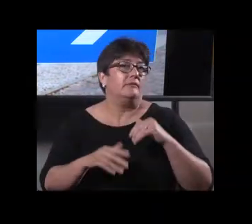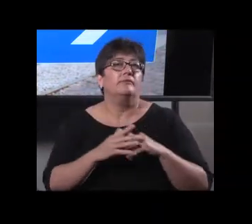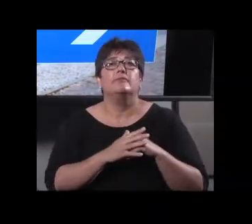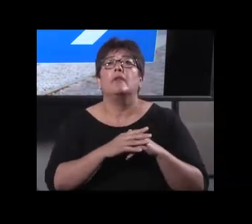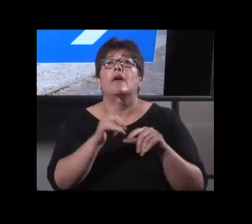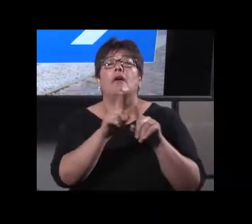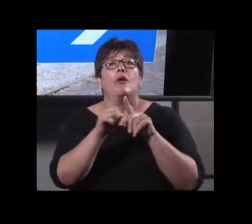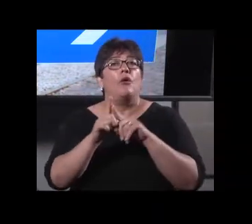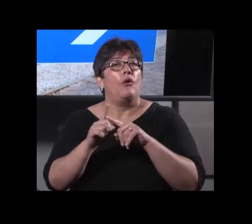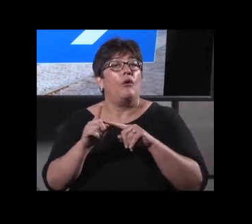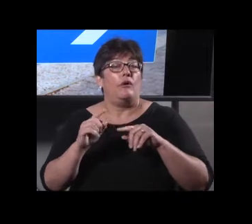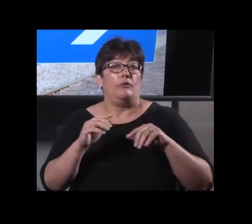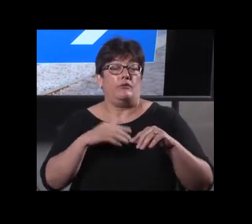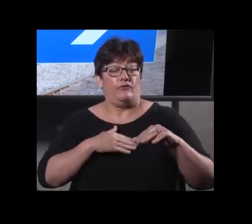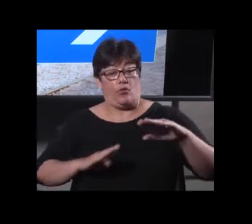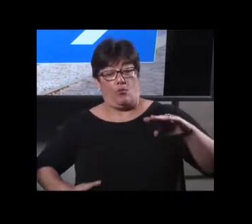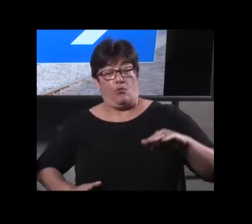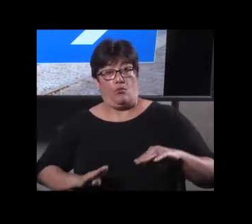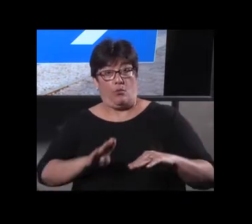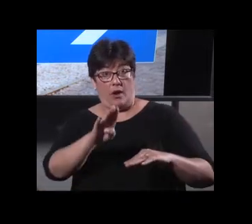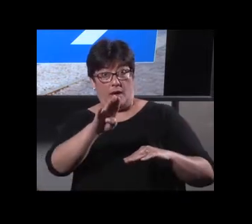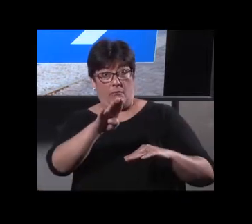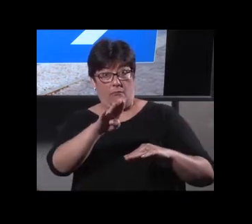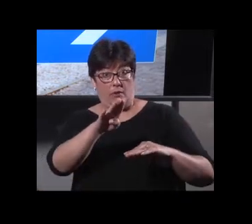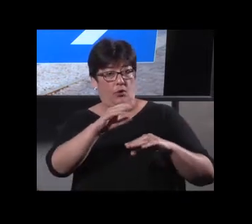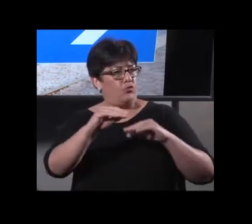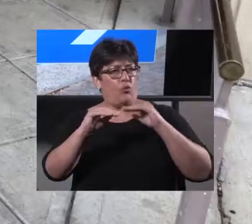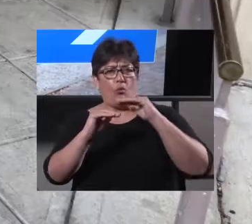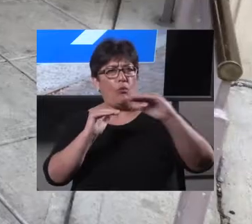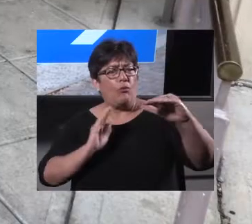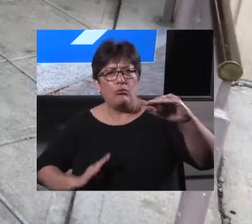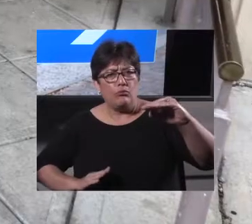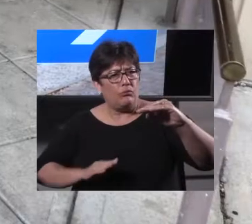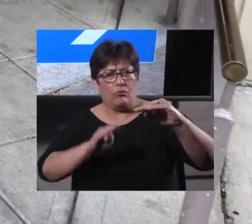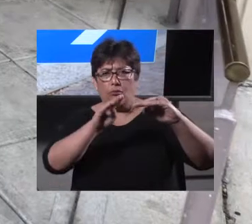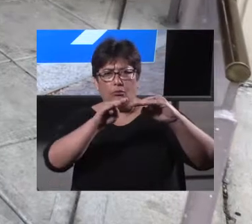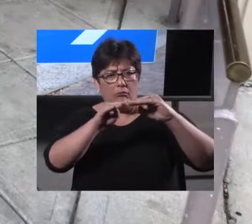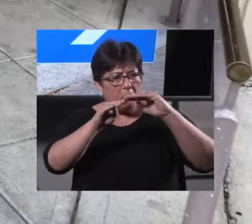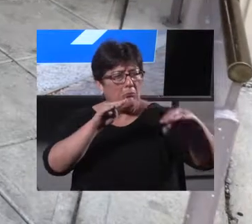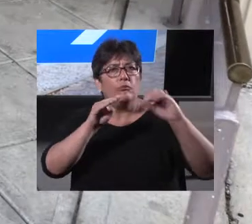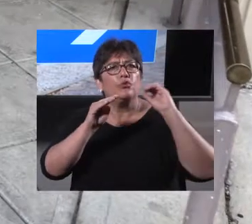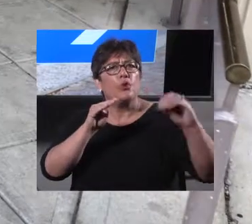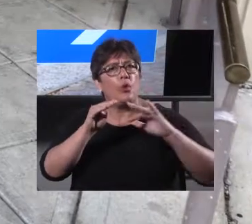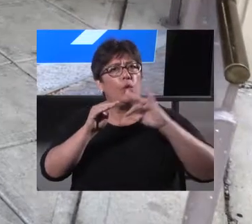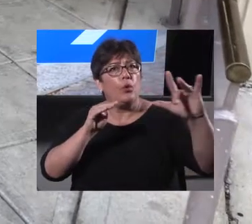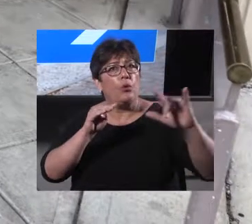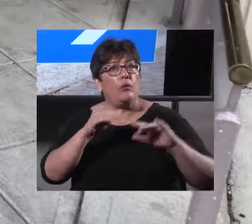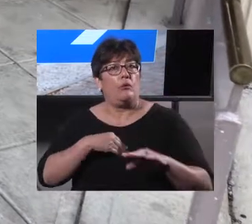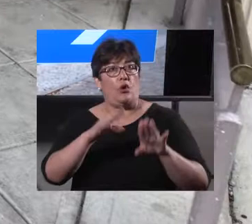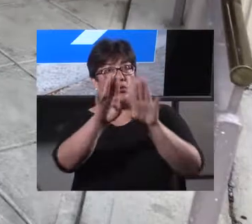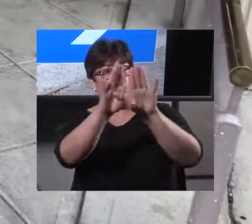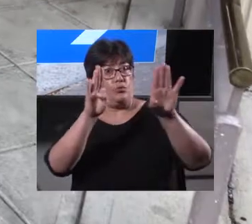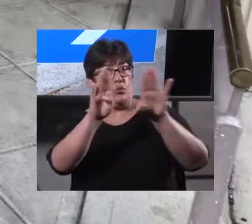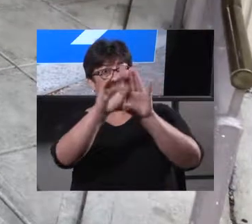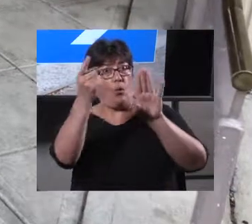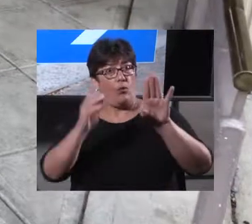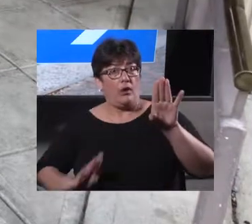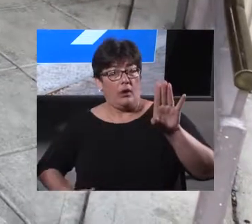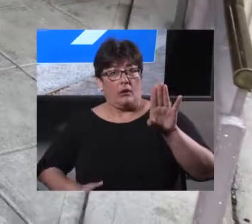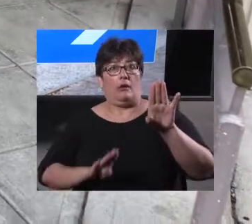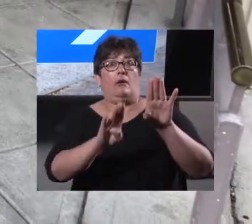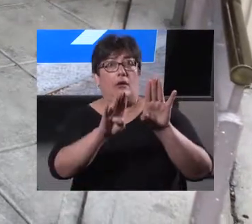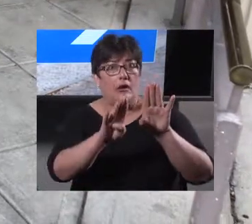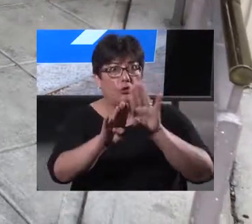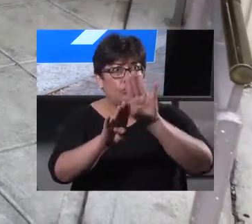No landing at the top of a ramp. If you think about being on a ramp, trying to maneuver a door, pulling it towards you, if there's no flat spot to land